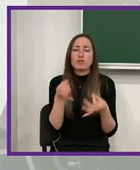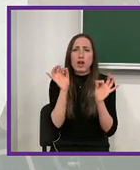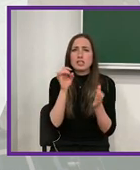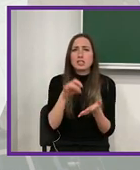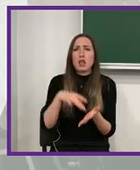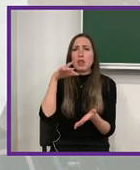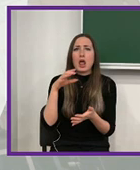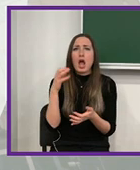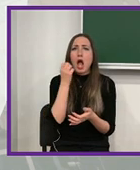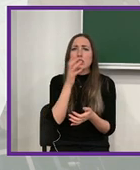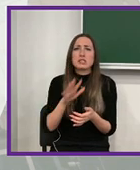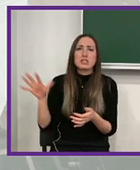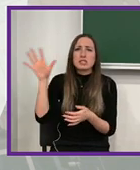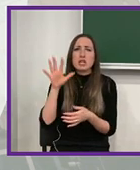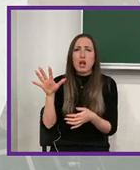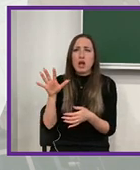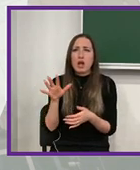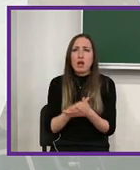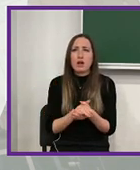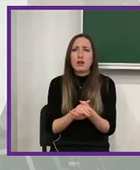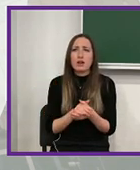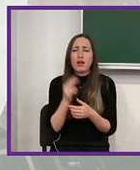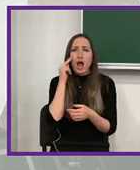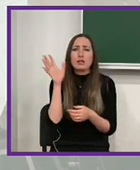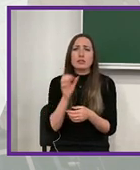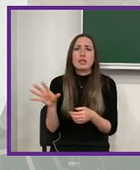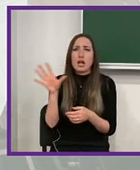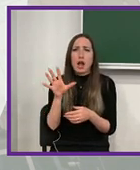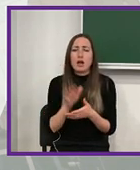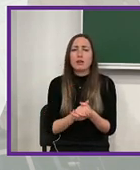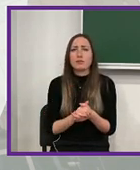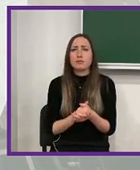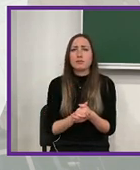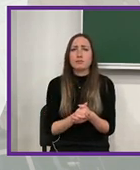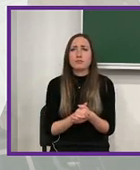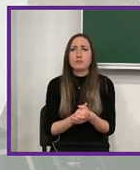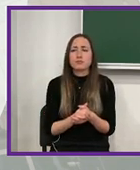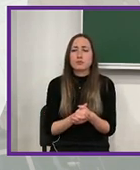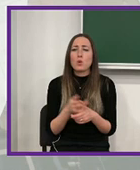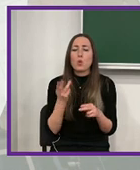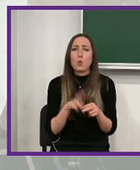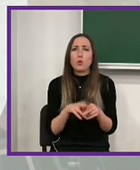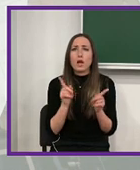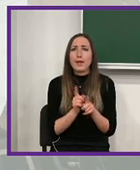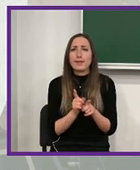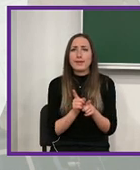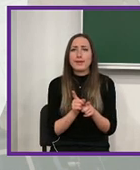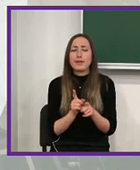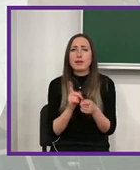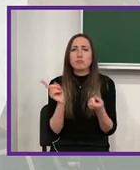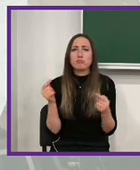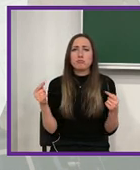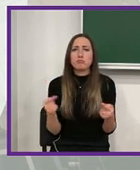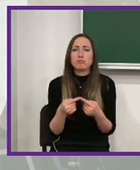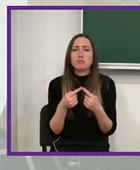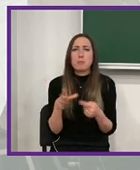their cameras off and to register under alias, to provide us with their real identity, but provide also